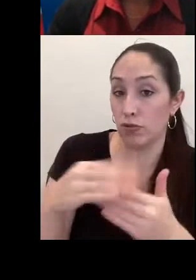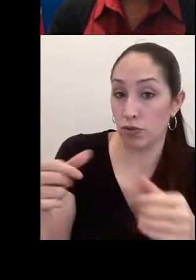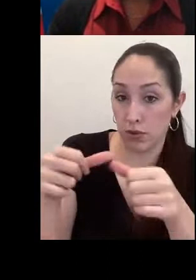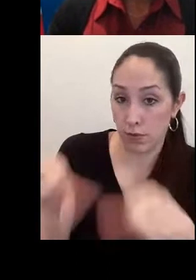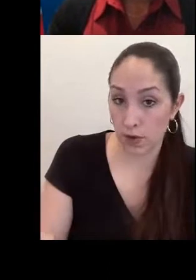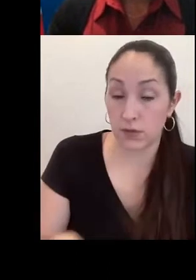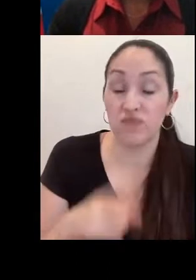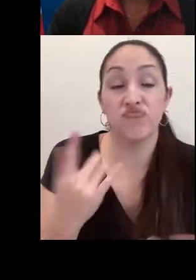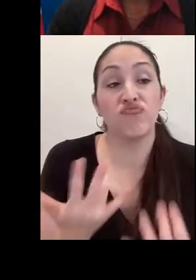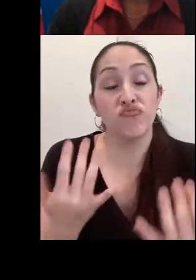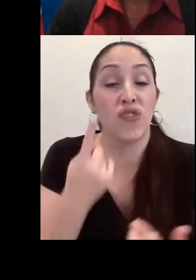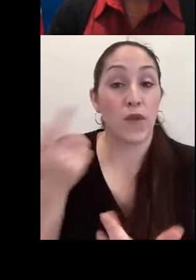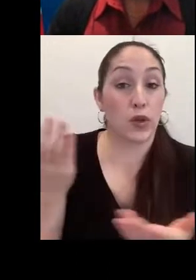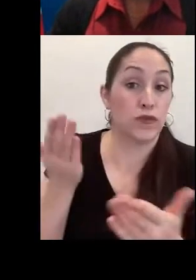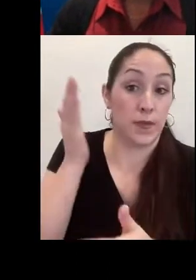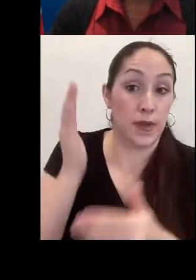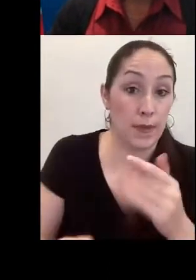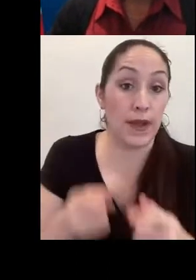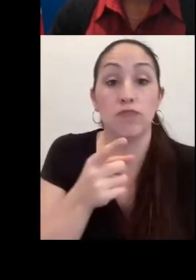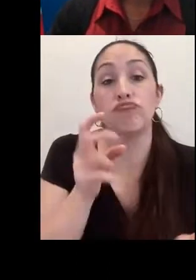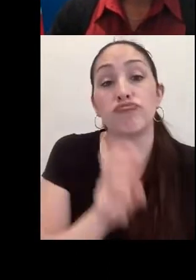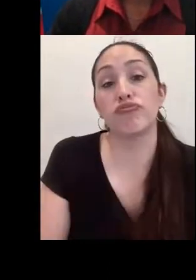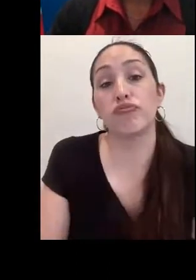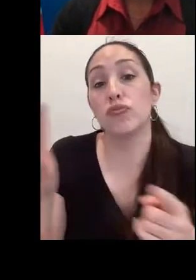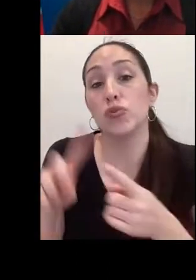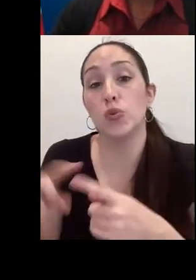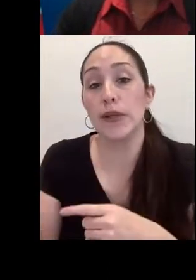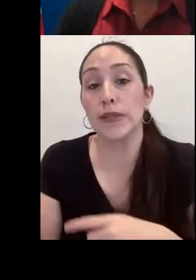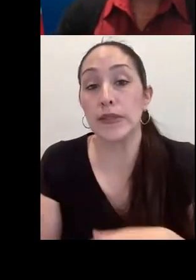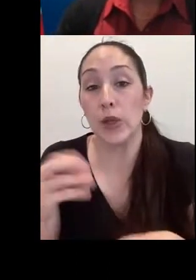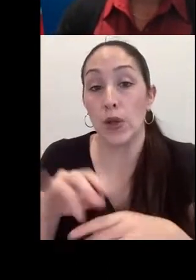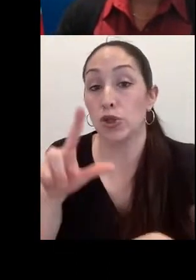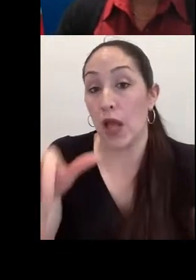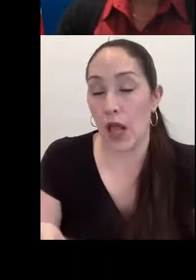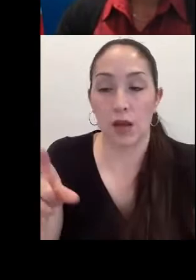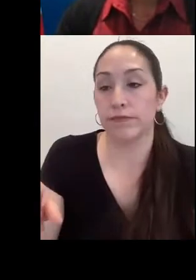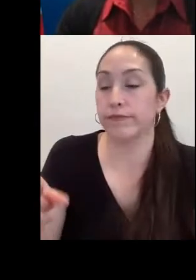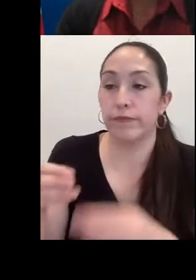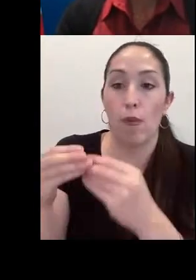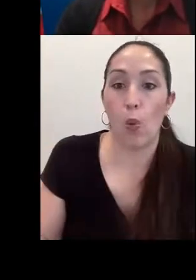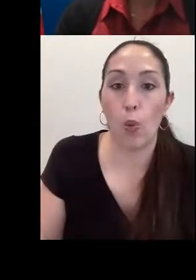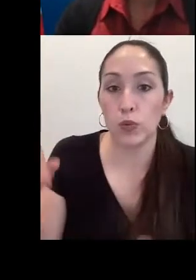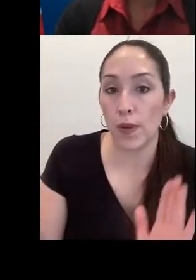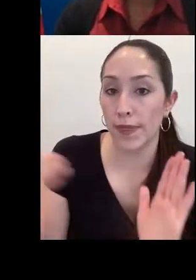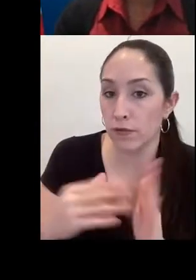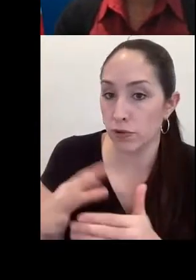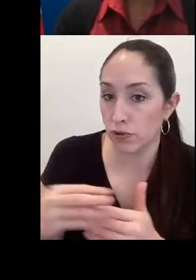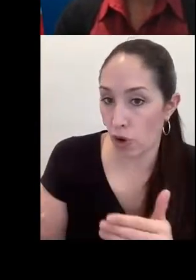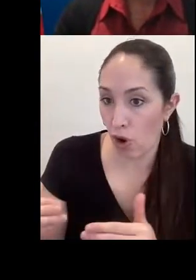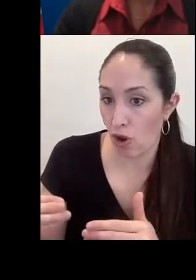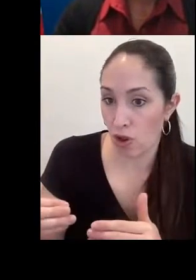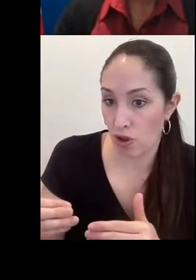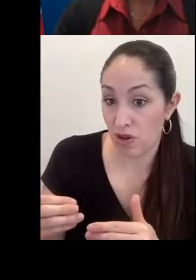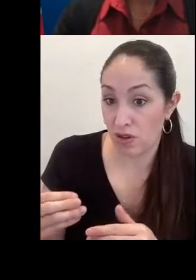be completed, Sam takes a trip to the local casino in July where he loses $1,000 of his ABLE distribution gambling.